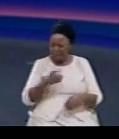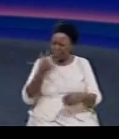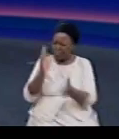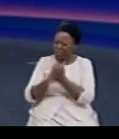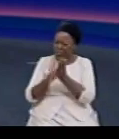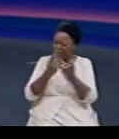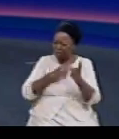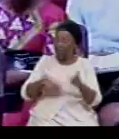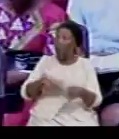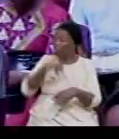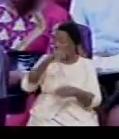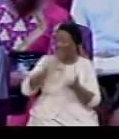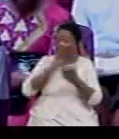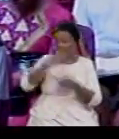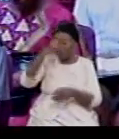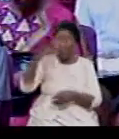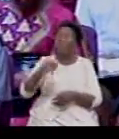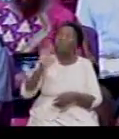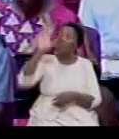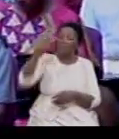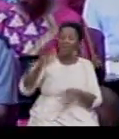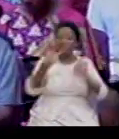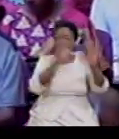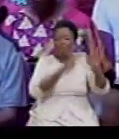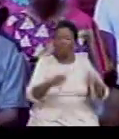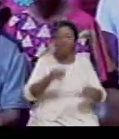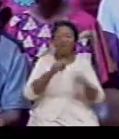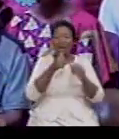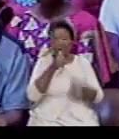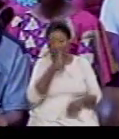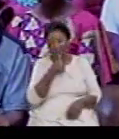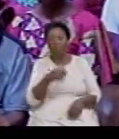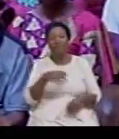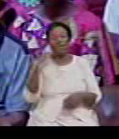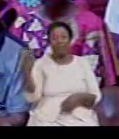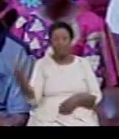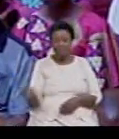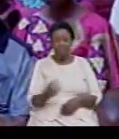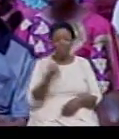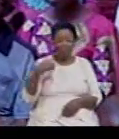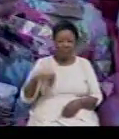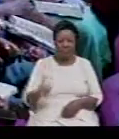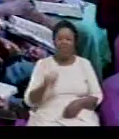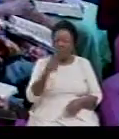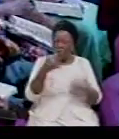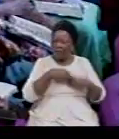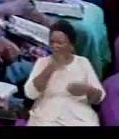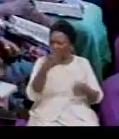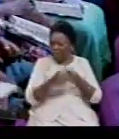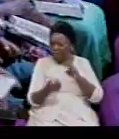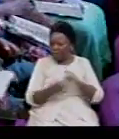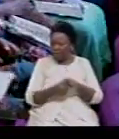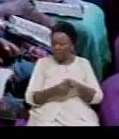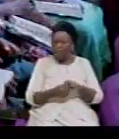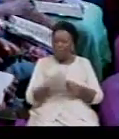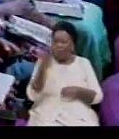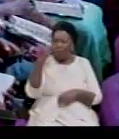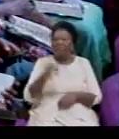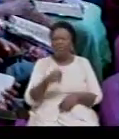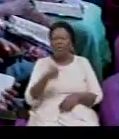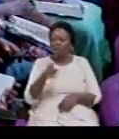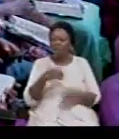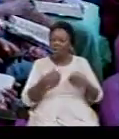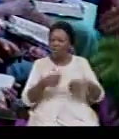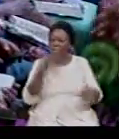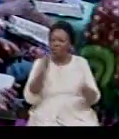mercy endureth forever. Do I have any challenge? Praise the Lord, for his mercy endureth forever. Am